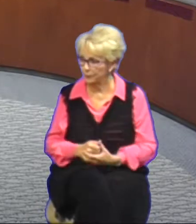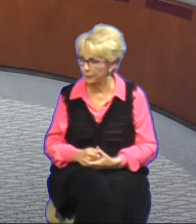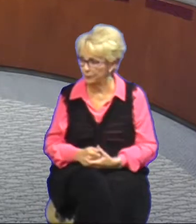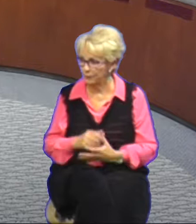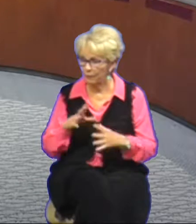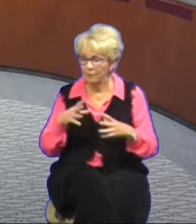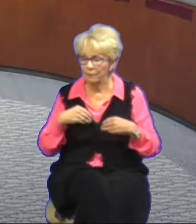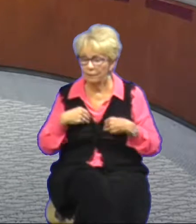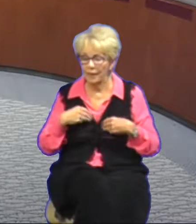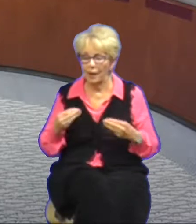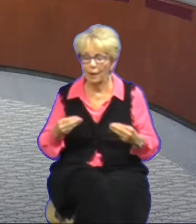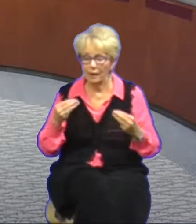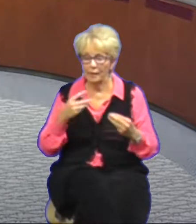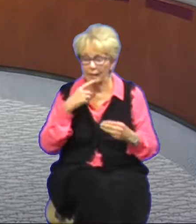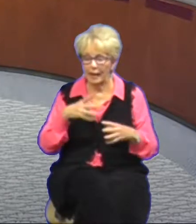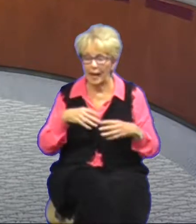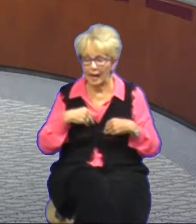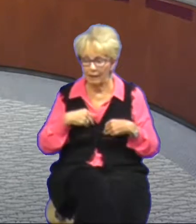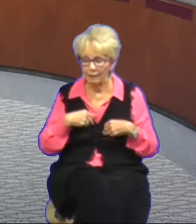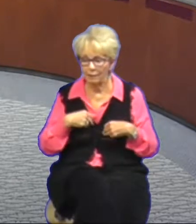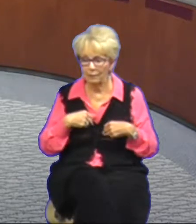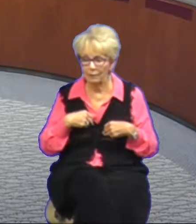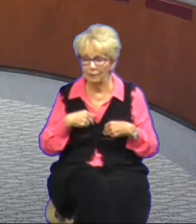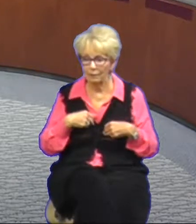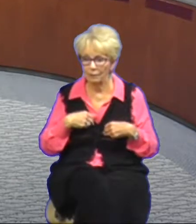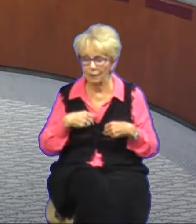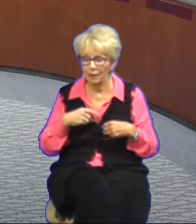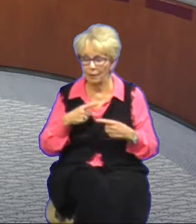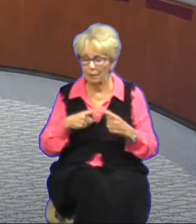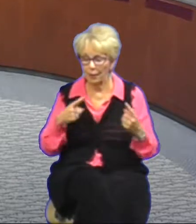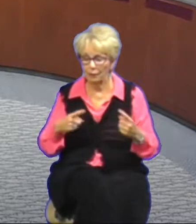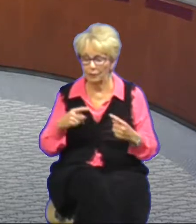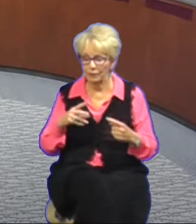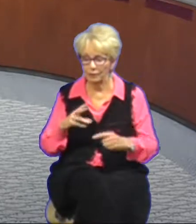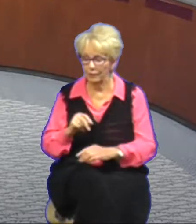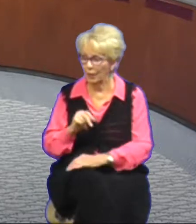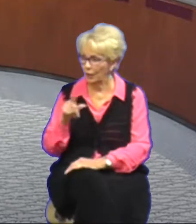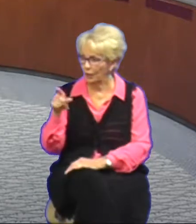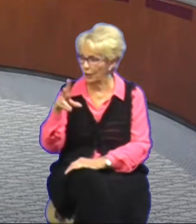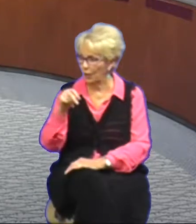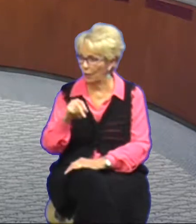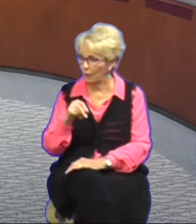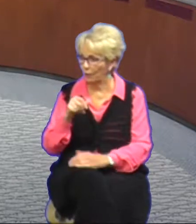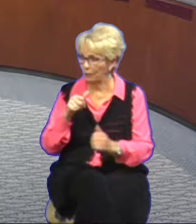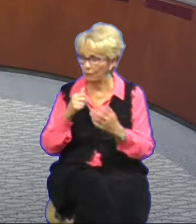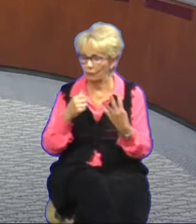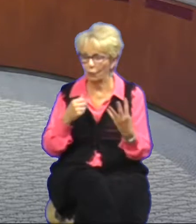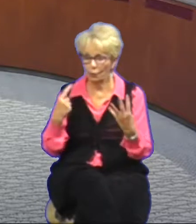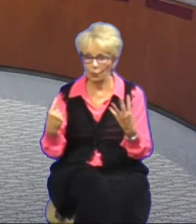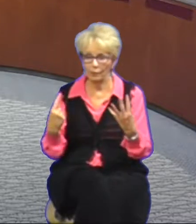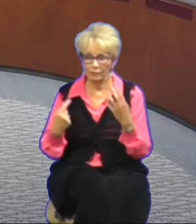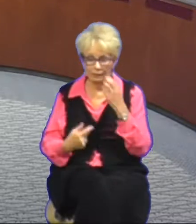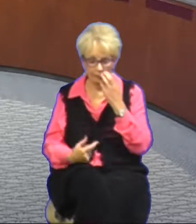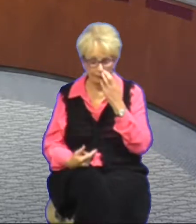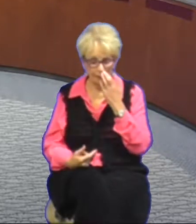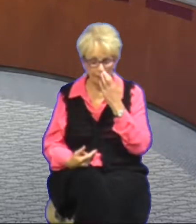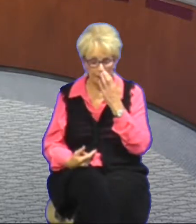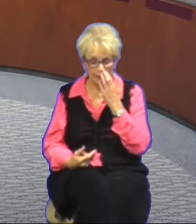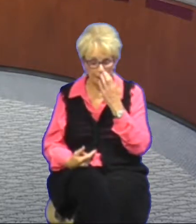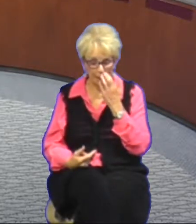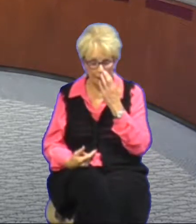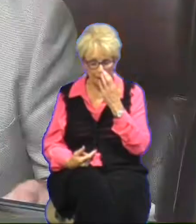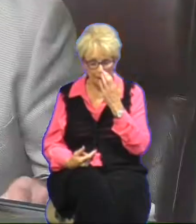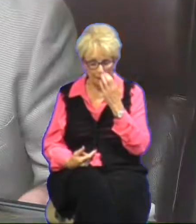in favor of the motion, please say aye. Aye. Any opposed? No. Motion passes 4-1.